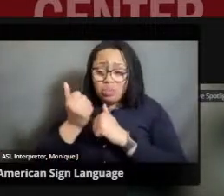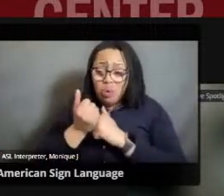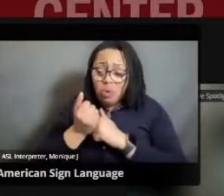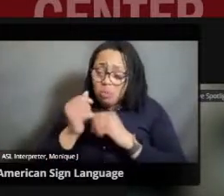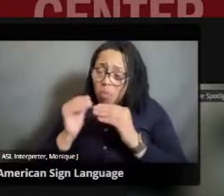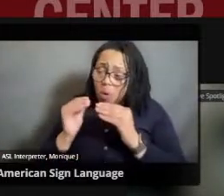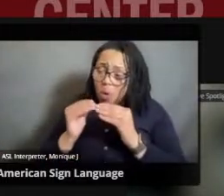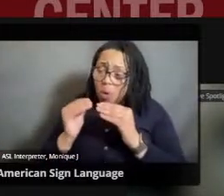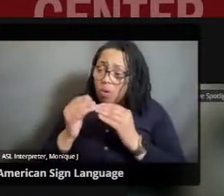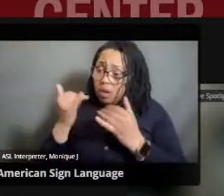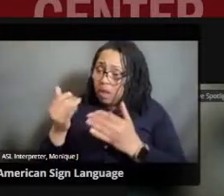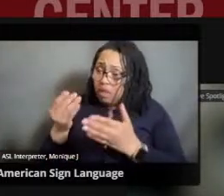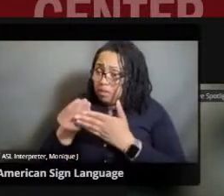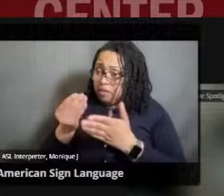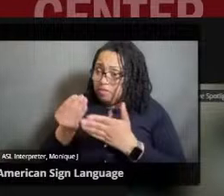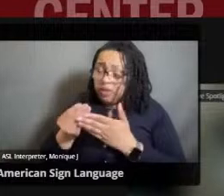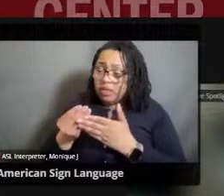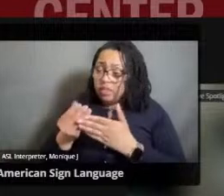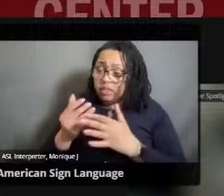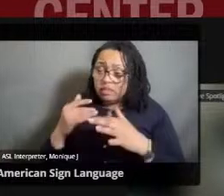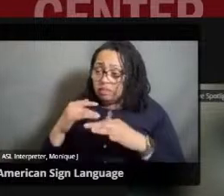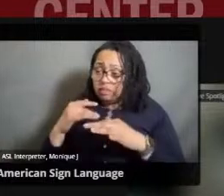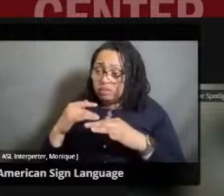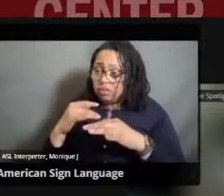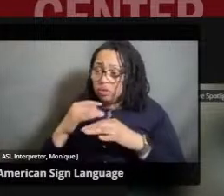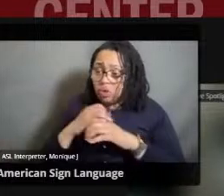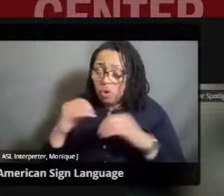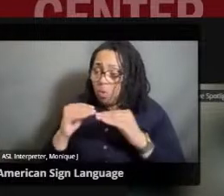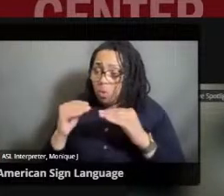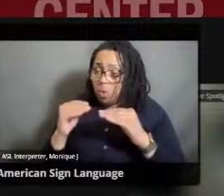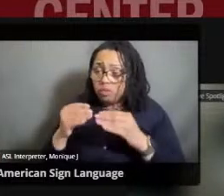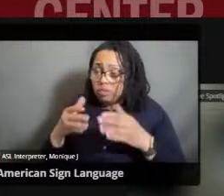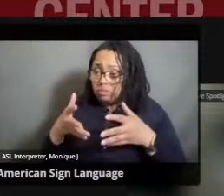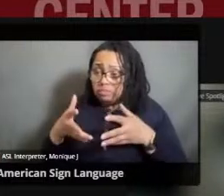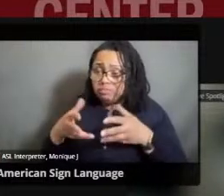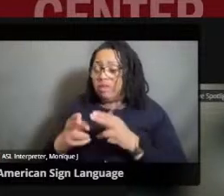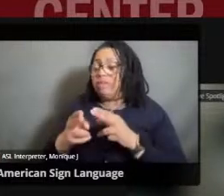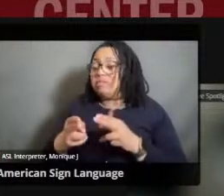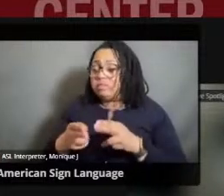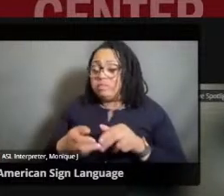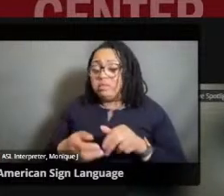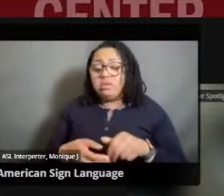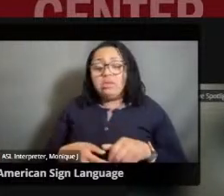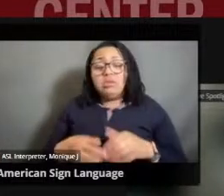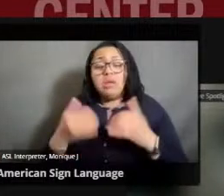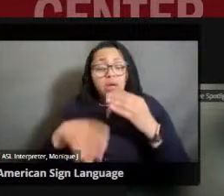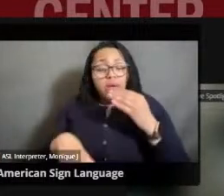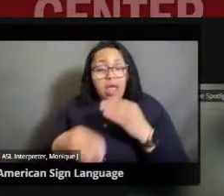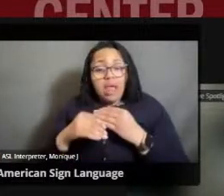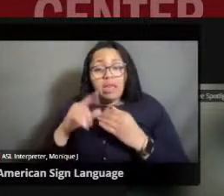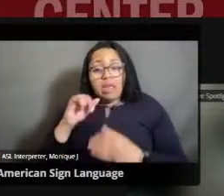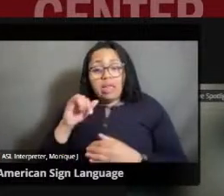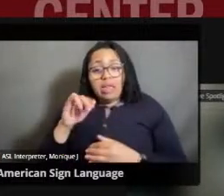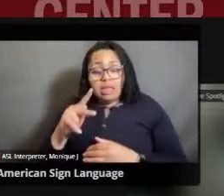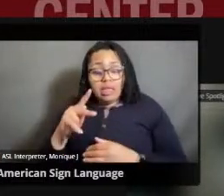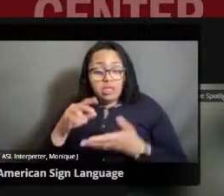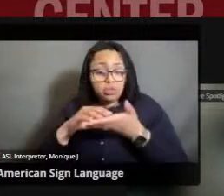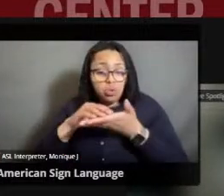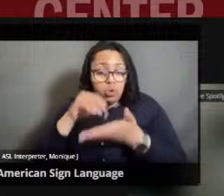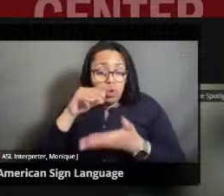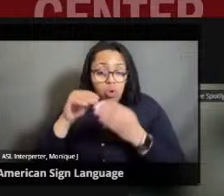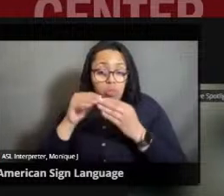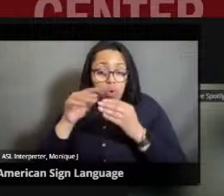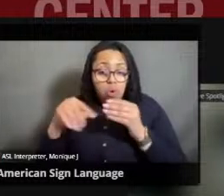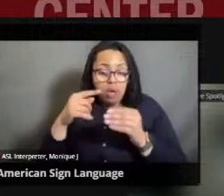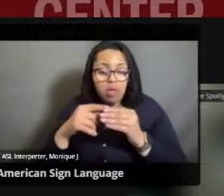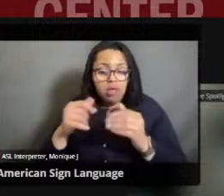off. We're also including in the chat the link to learn more about New Disabled South.